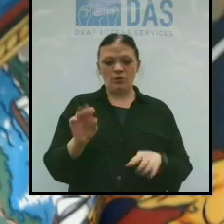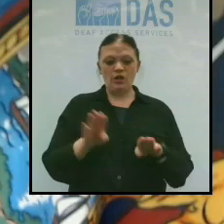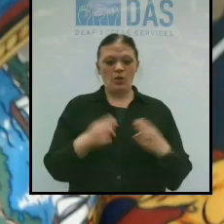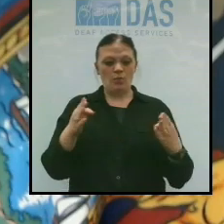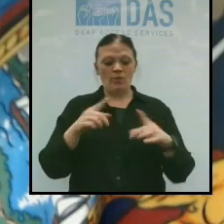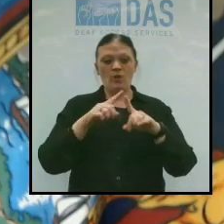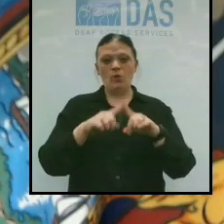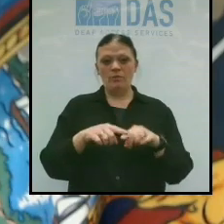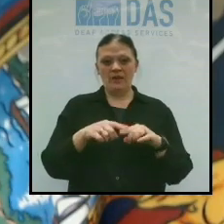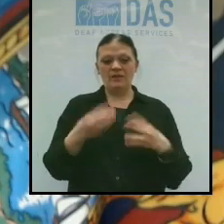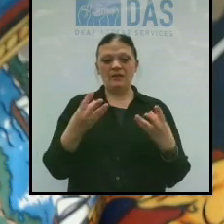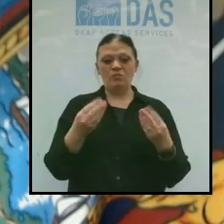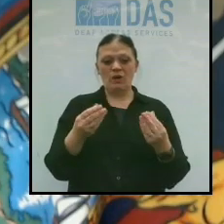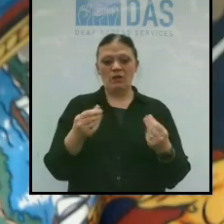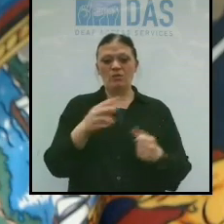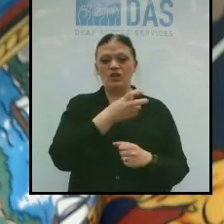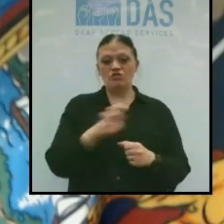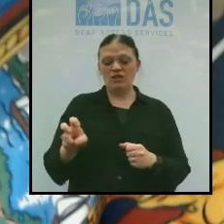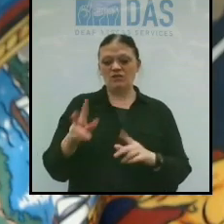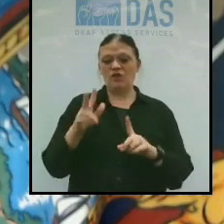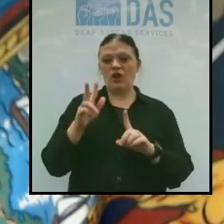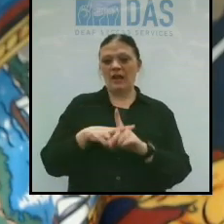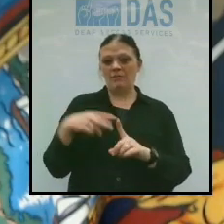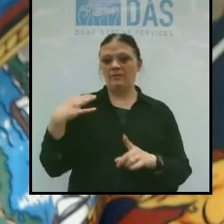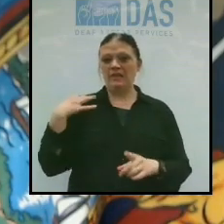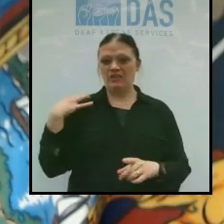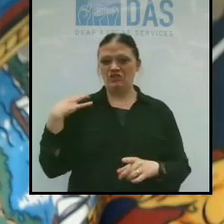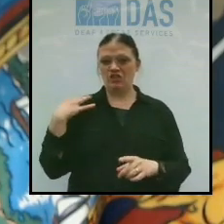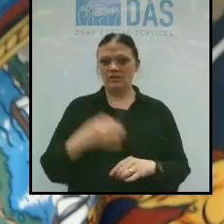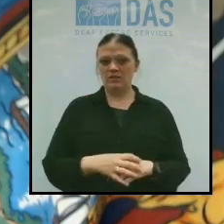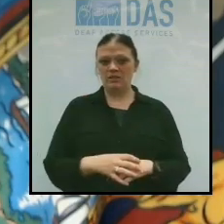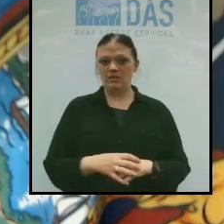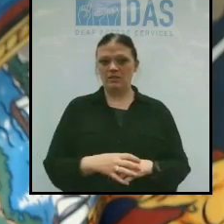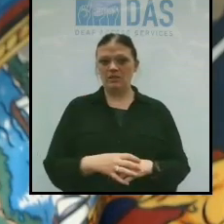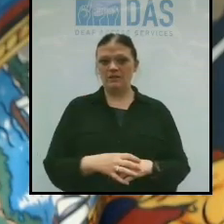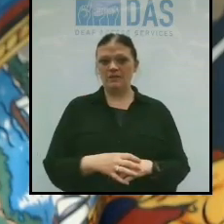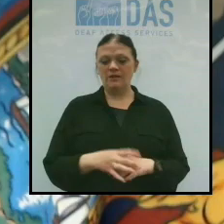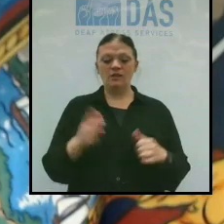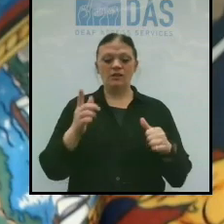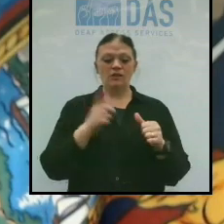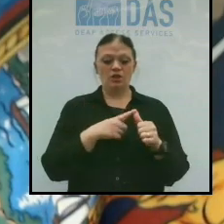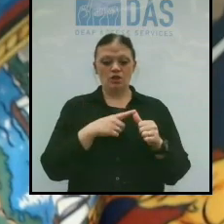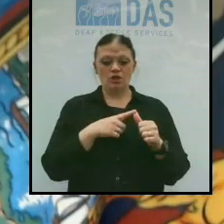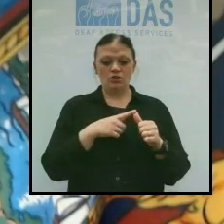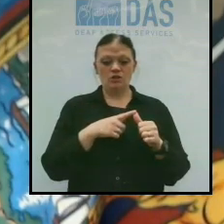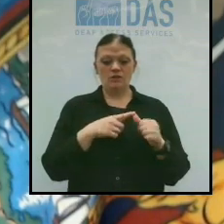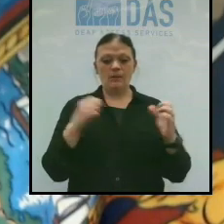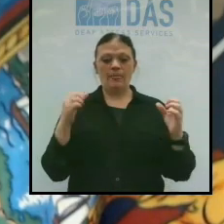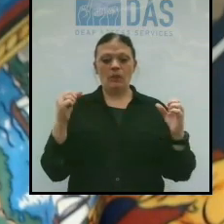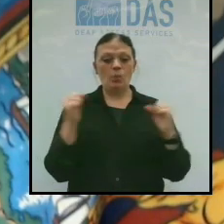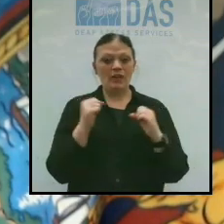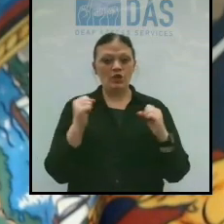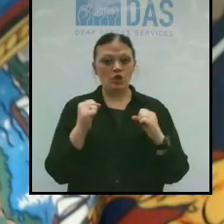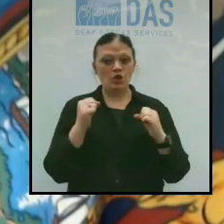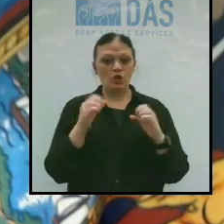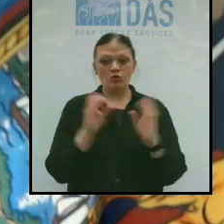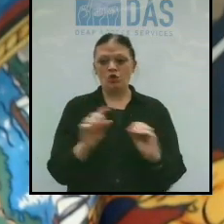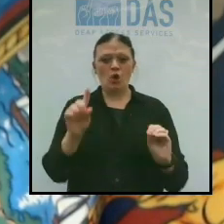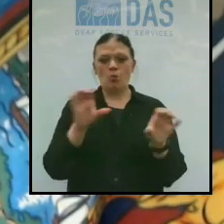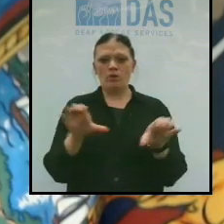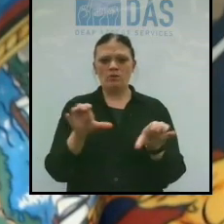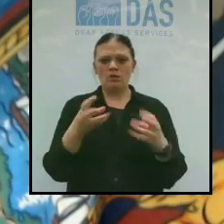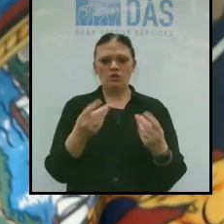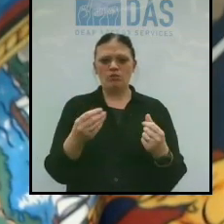pending property transfers applications. And first of all, in the winter, nobody does